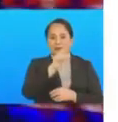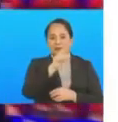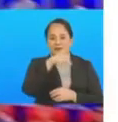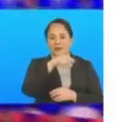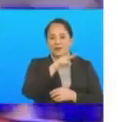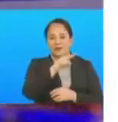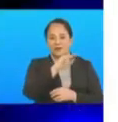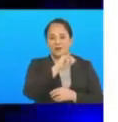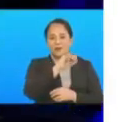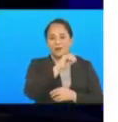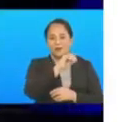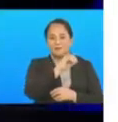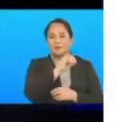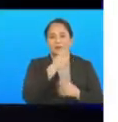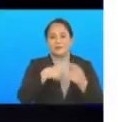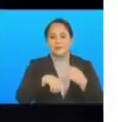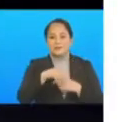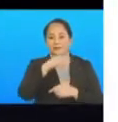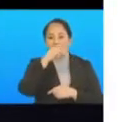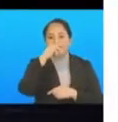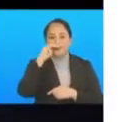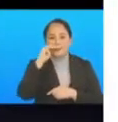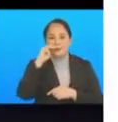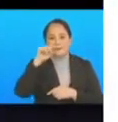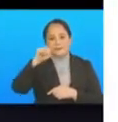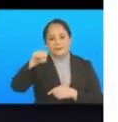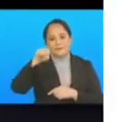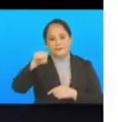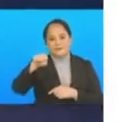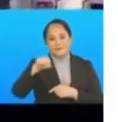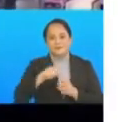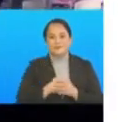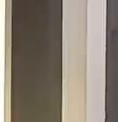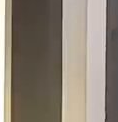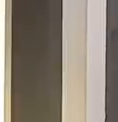we mobilize everyone to pitch in?